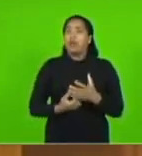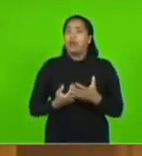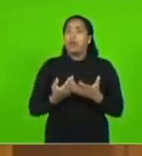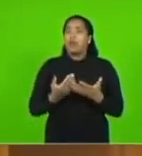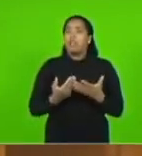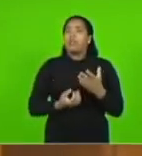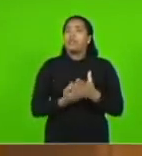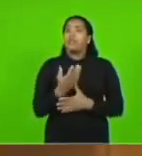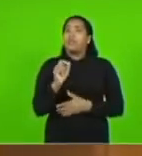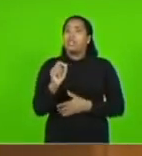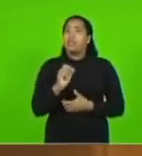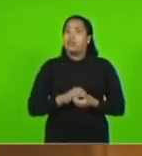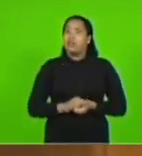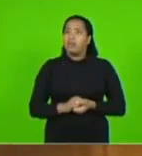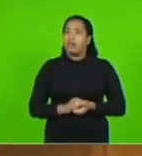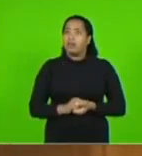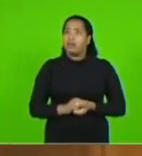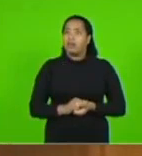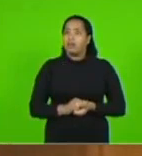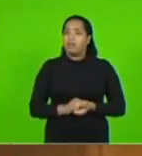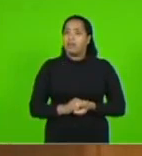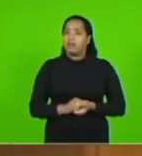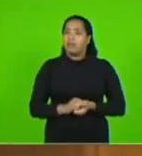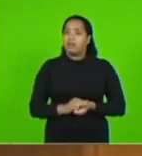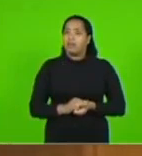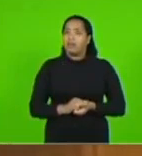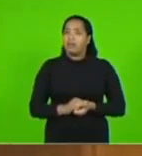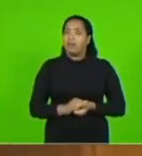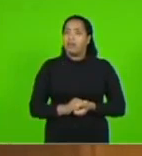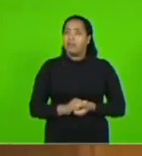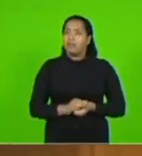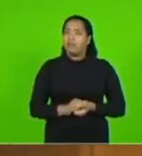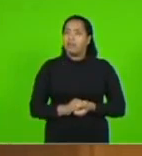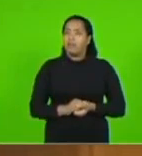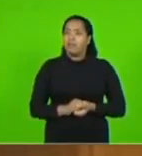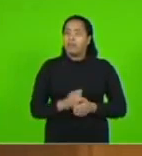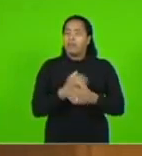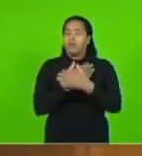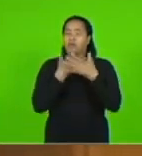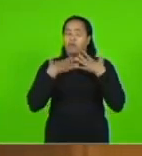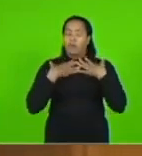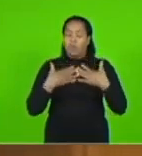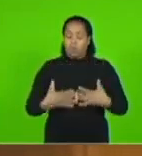Whatever is man, whatever is flesh, is going to die, and our souls is